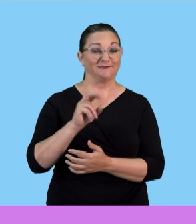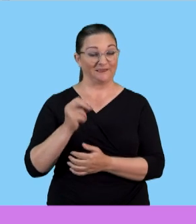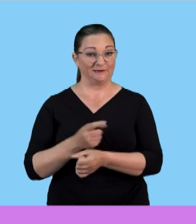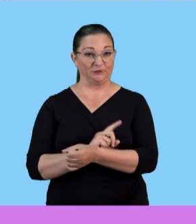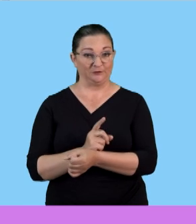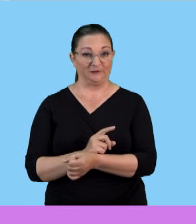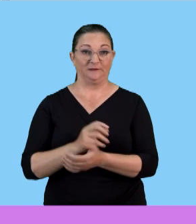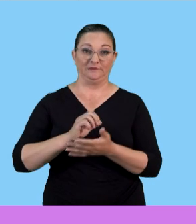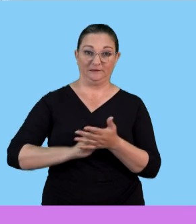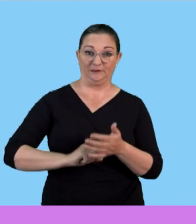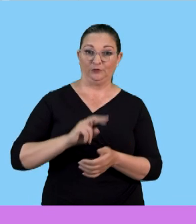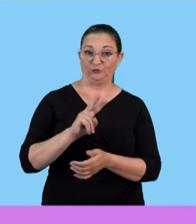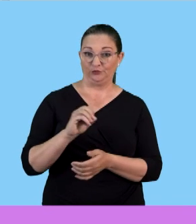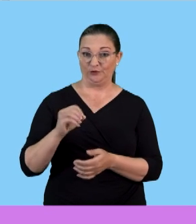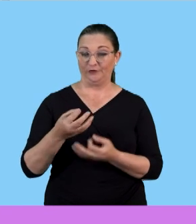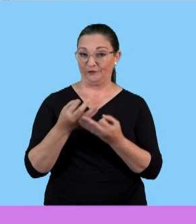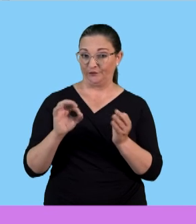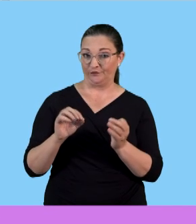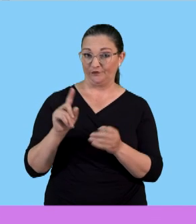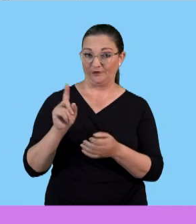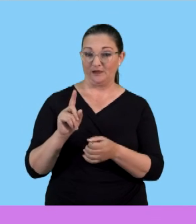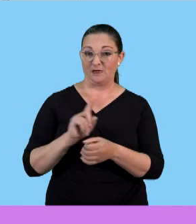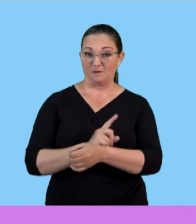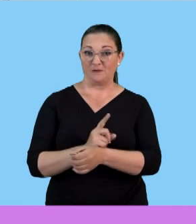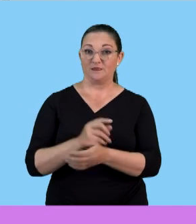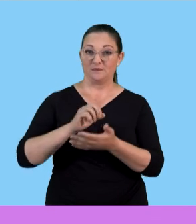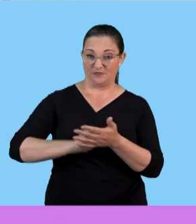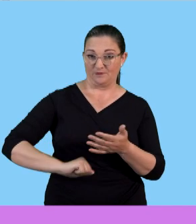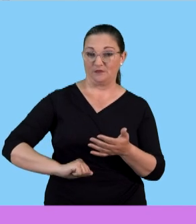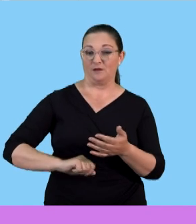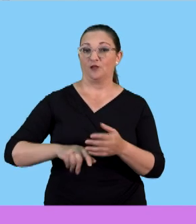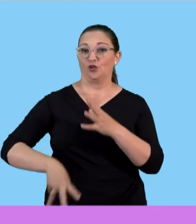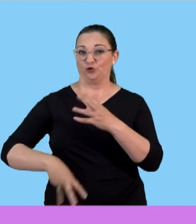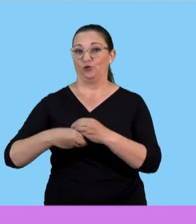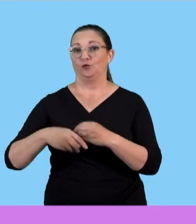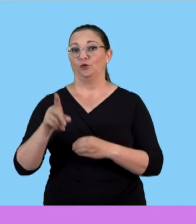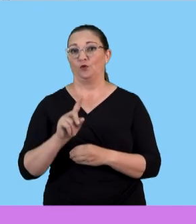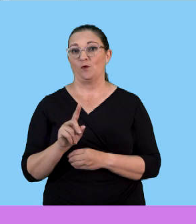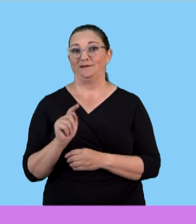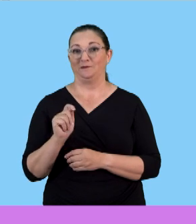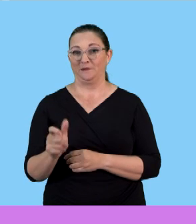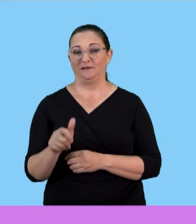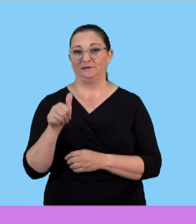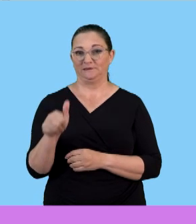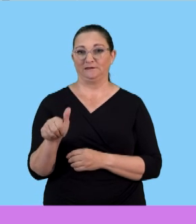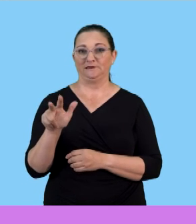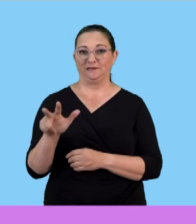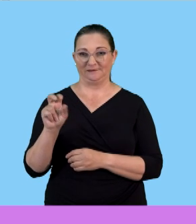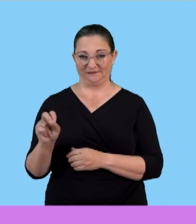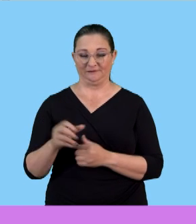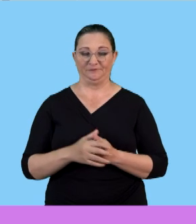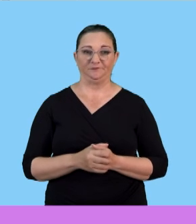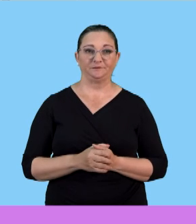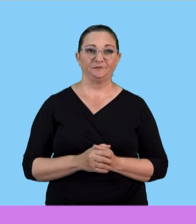used 800. Then we subtract the 3 minutes. So in total, we will be paying